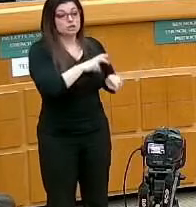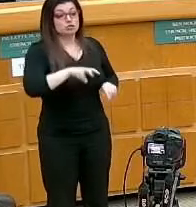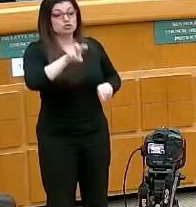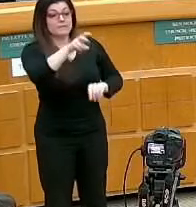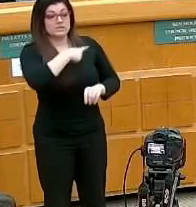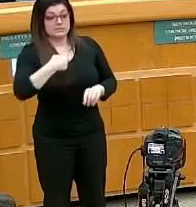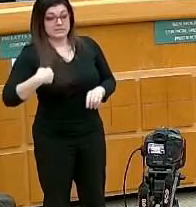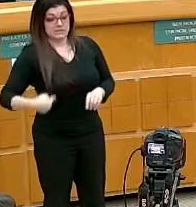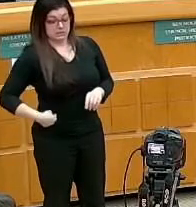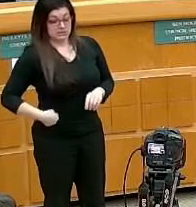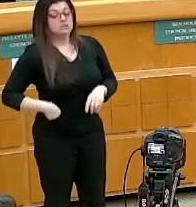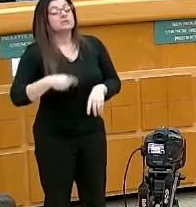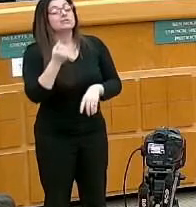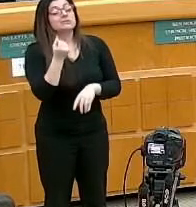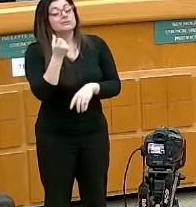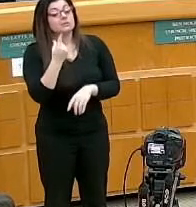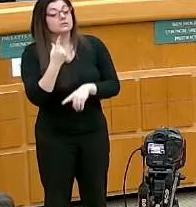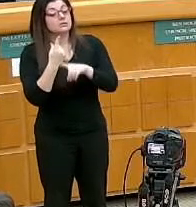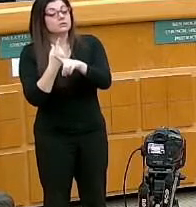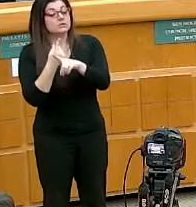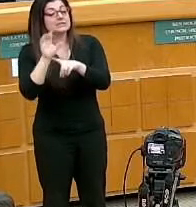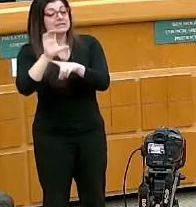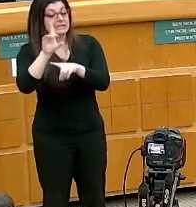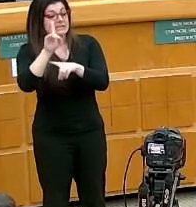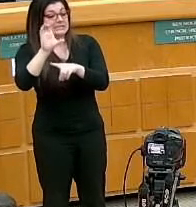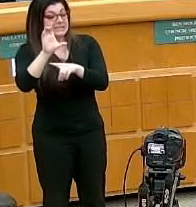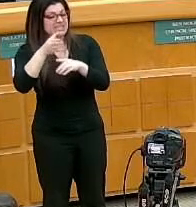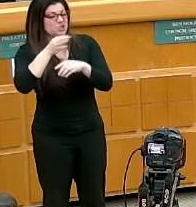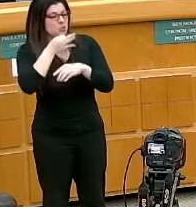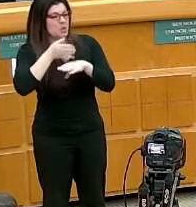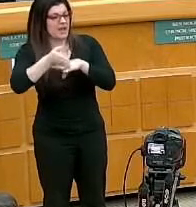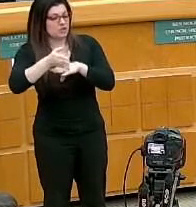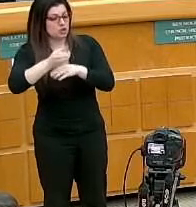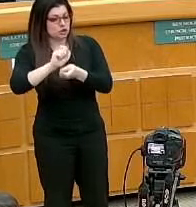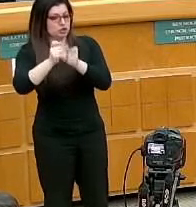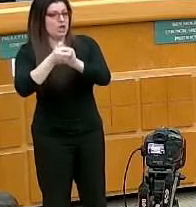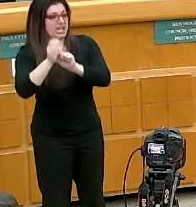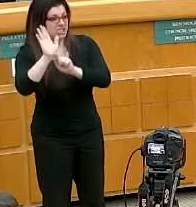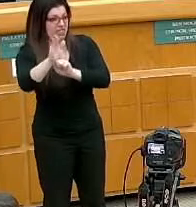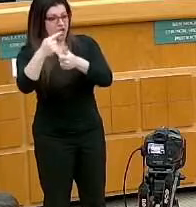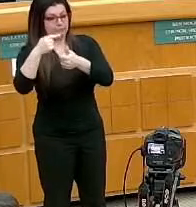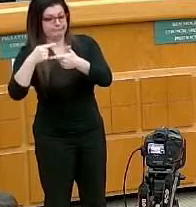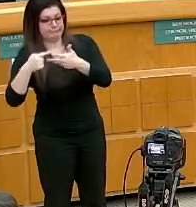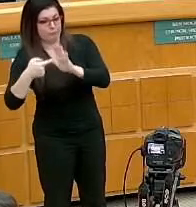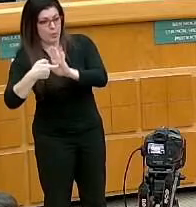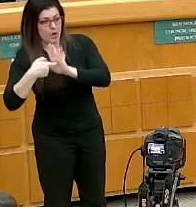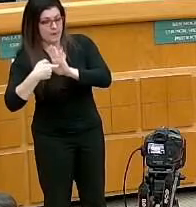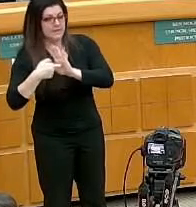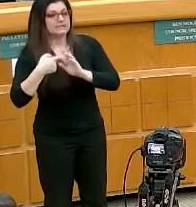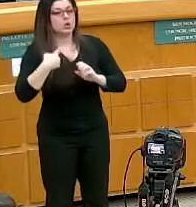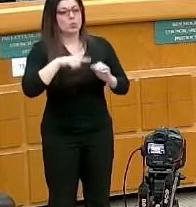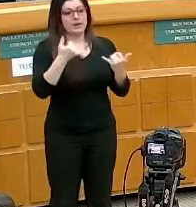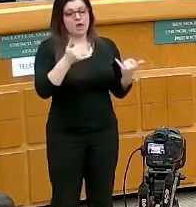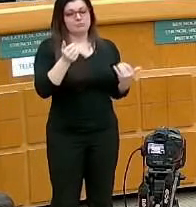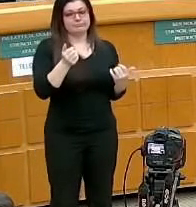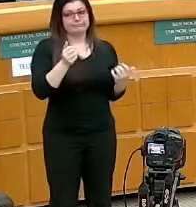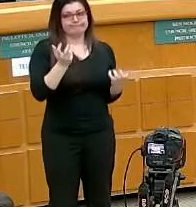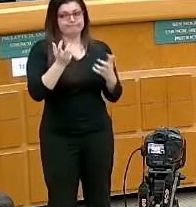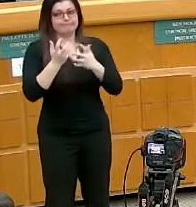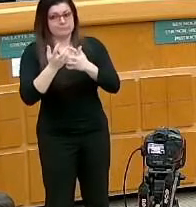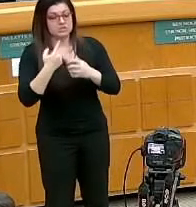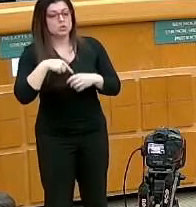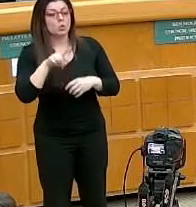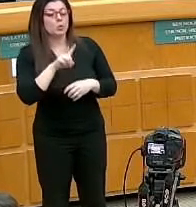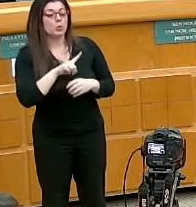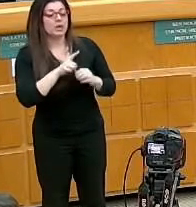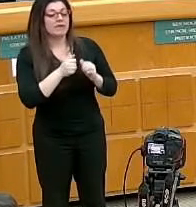the CDC guidelines. We have a federally funded LRN, a laboratory response network, and so we follow